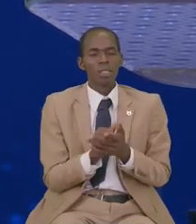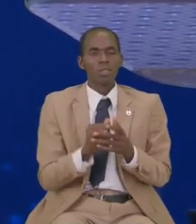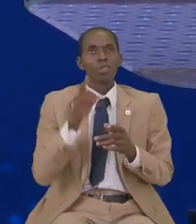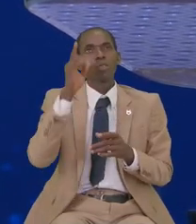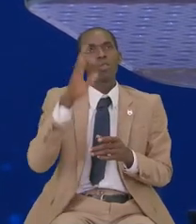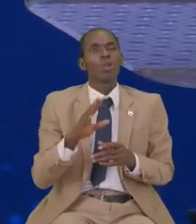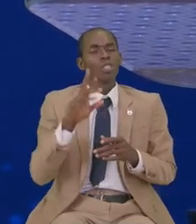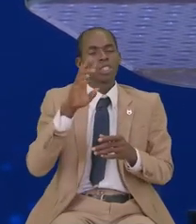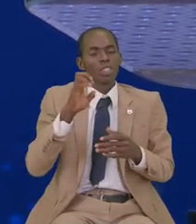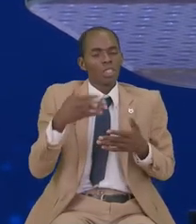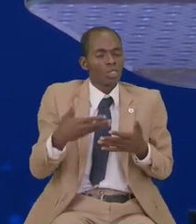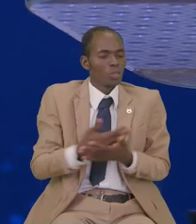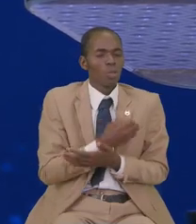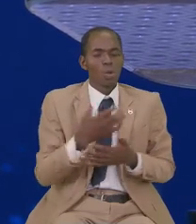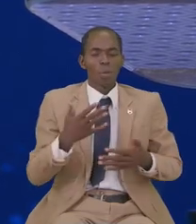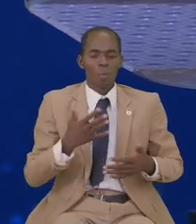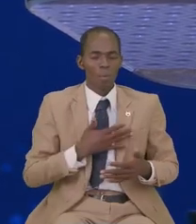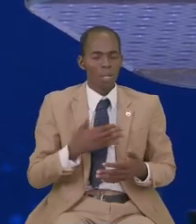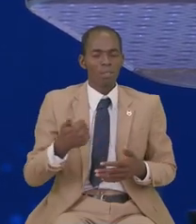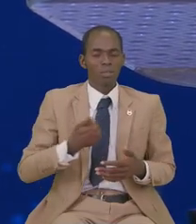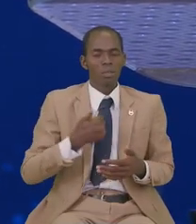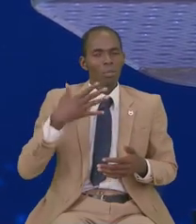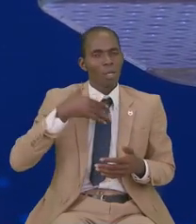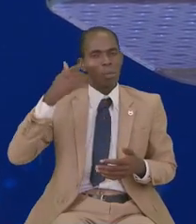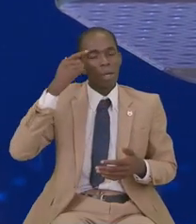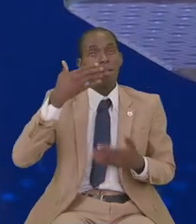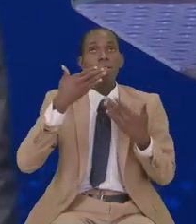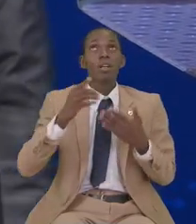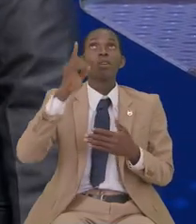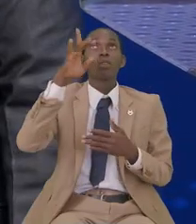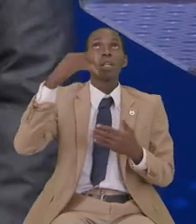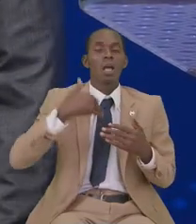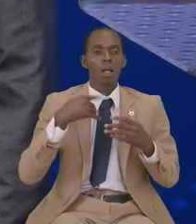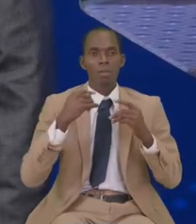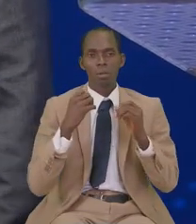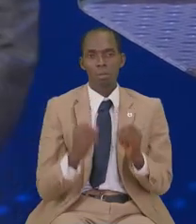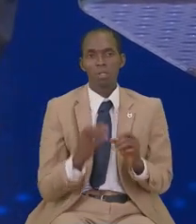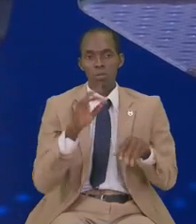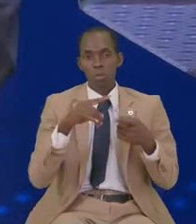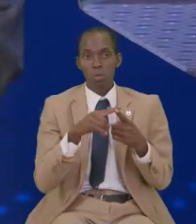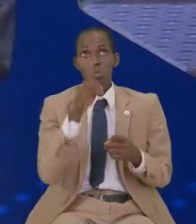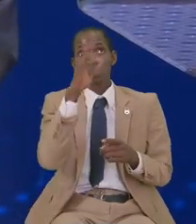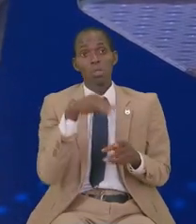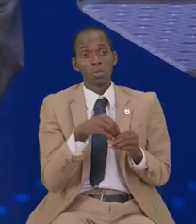my youth and renew my life. Thank God, he has the power. If you go to God in good time, it will renew you